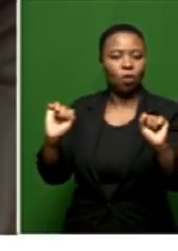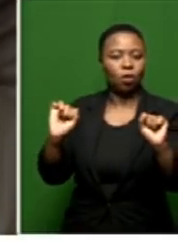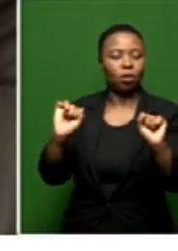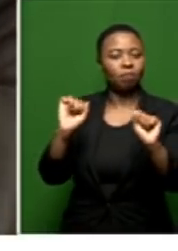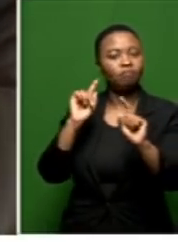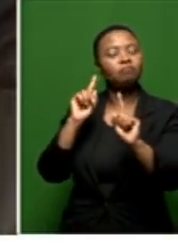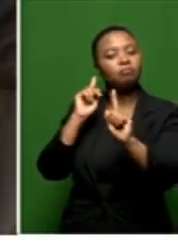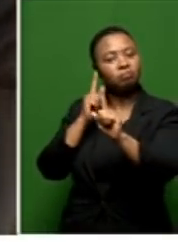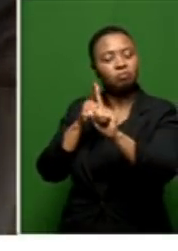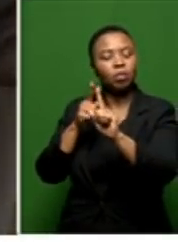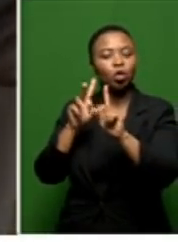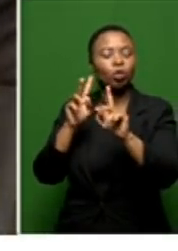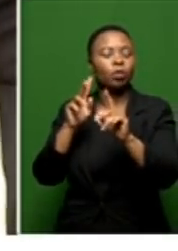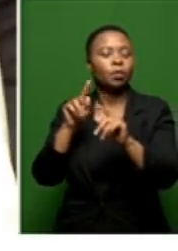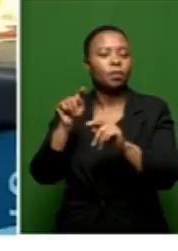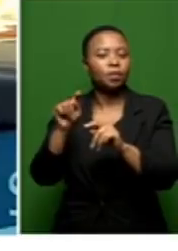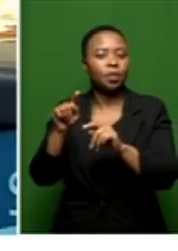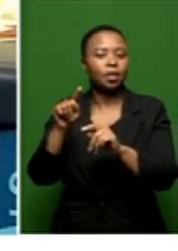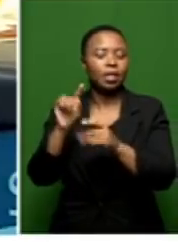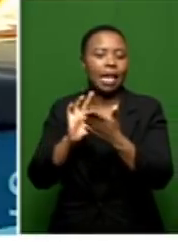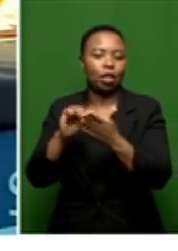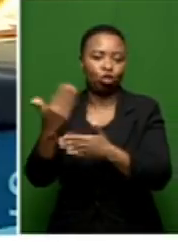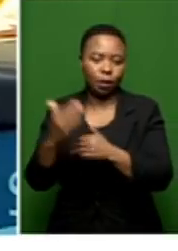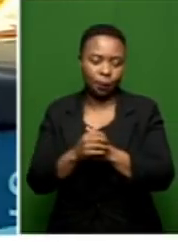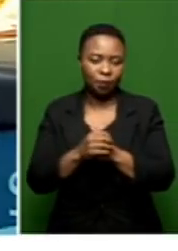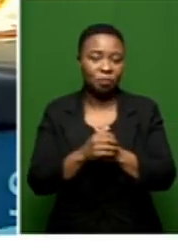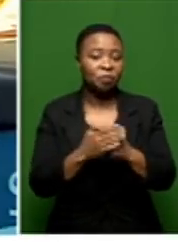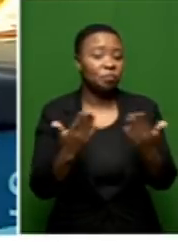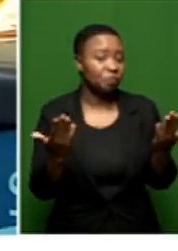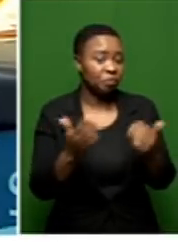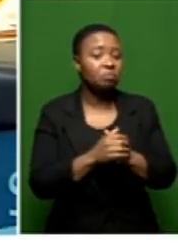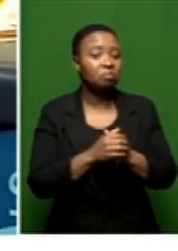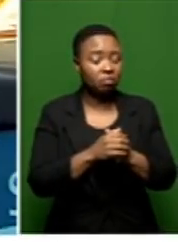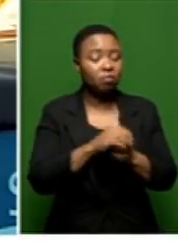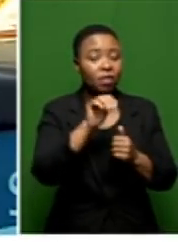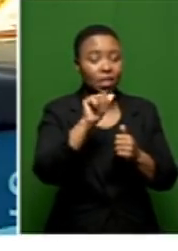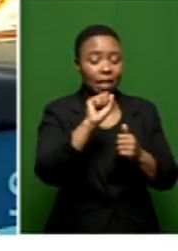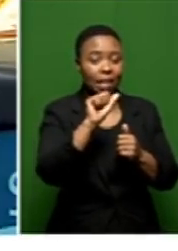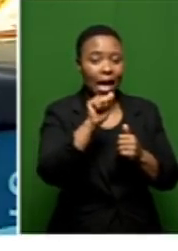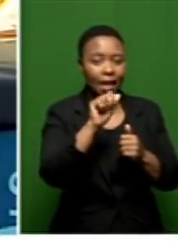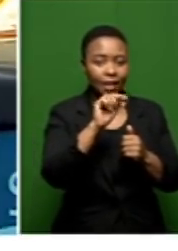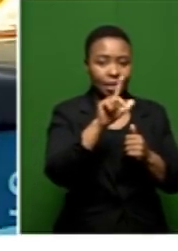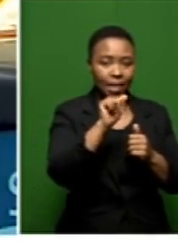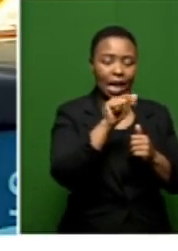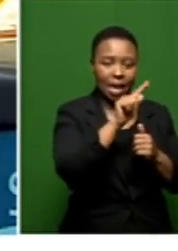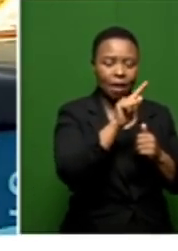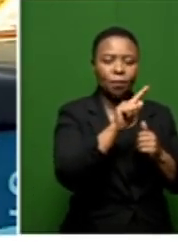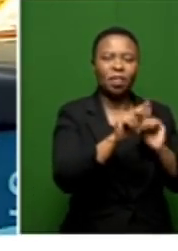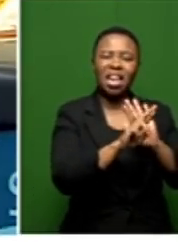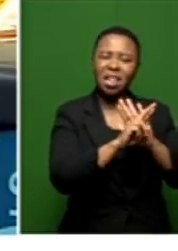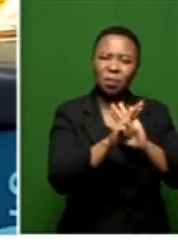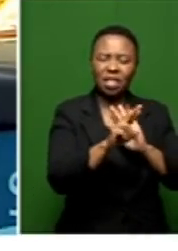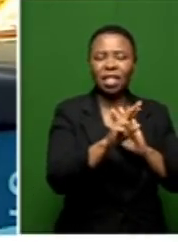election. So let's see if Asanda agrees. I mean, the disenfranchisement, or it